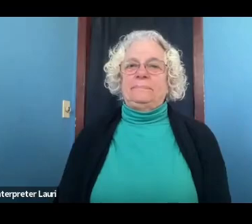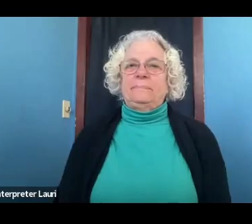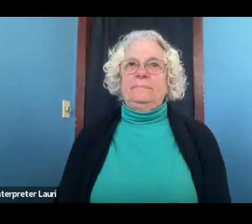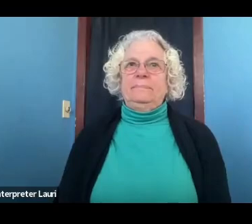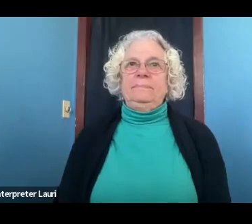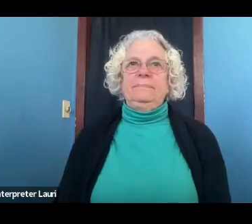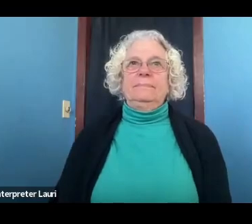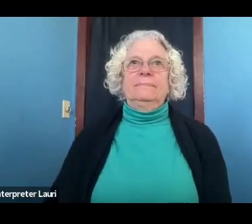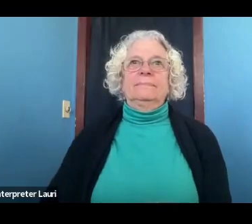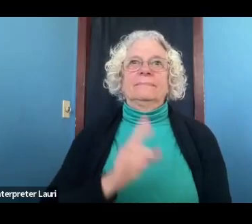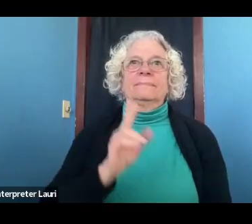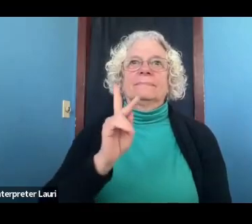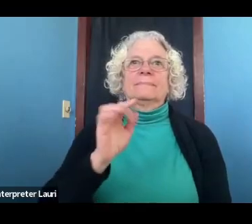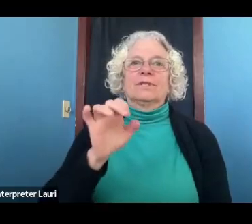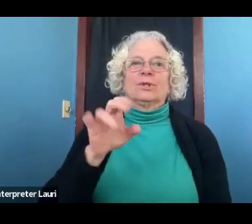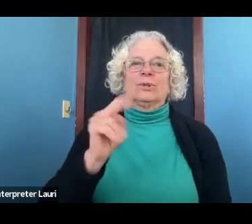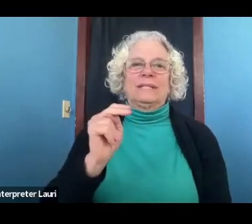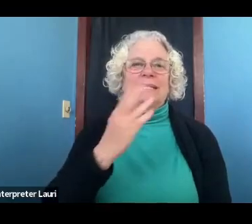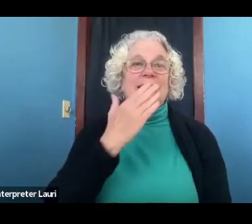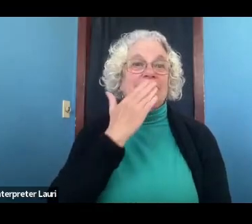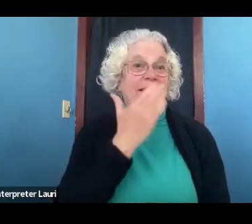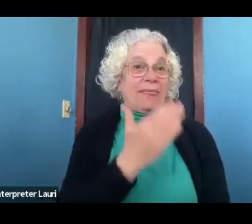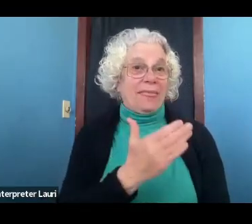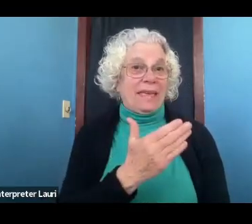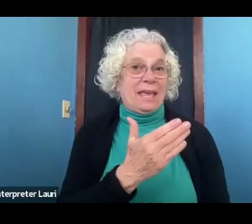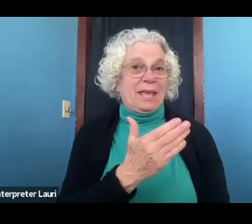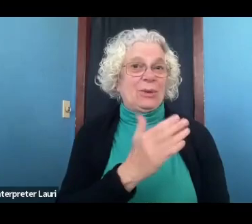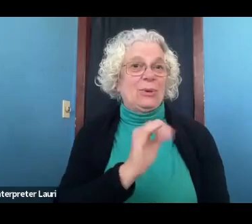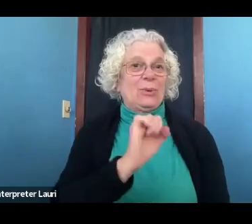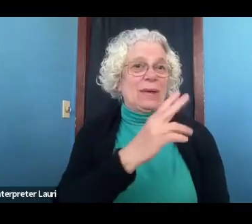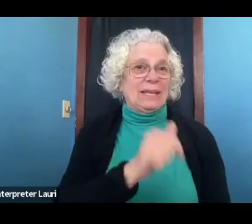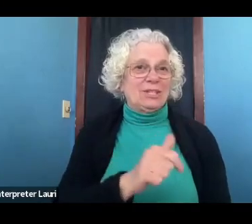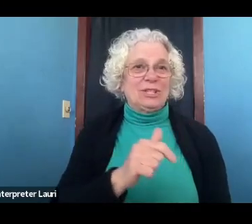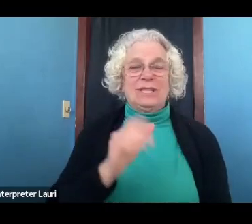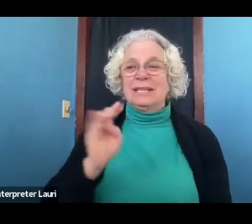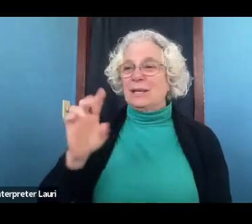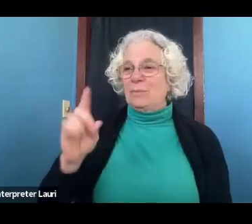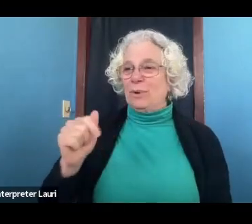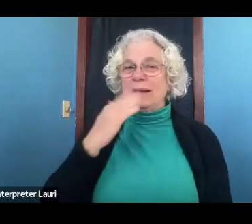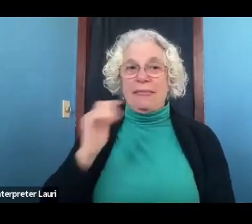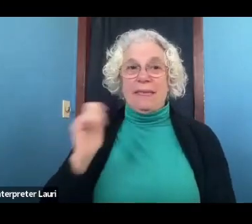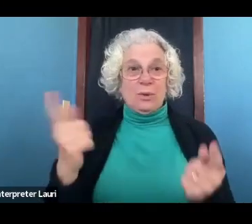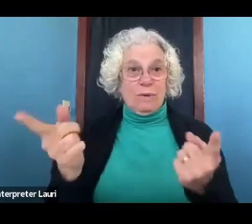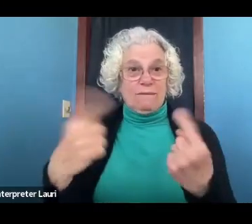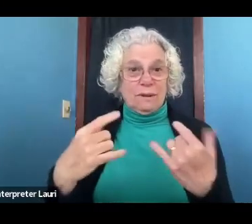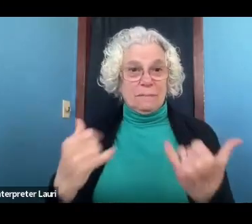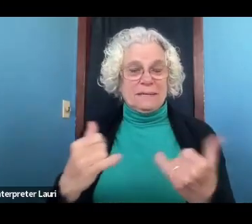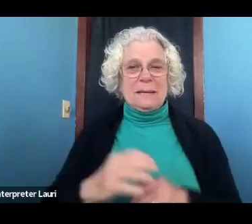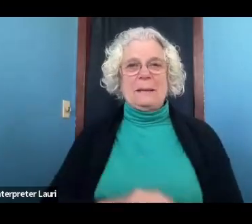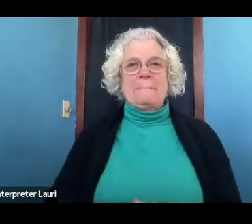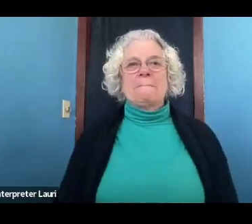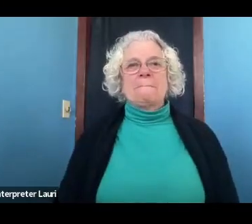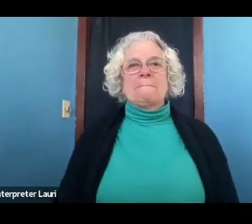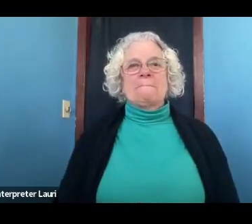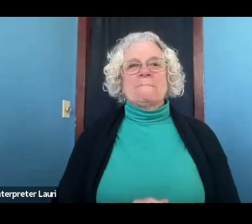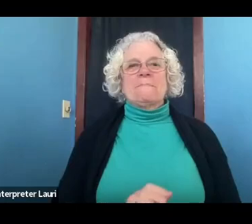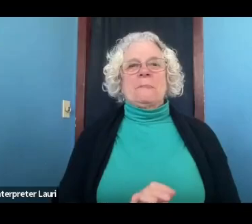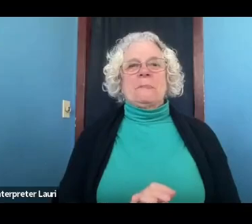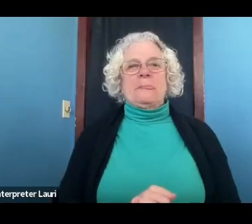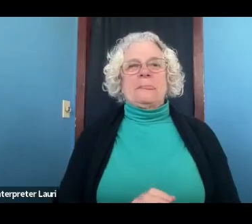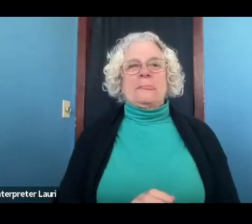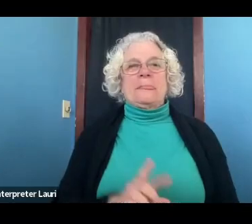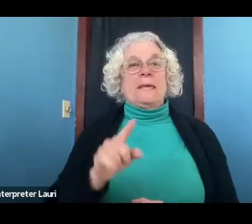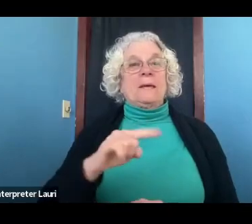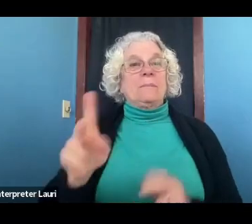Thank you very much, Ashley, and thank you, Brenda, and everybody for coming today. For those who are